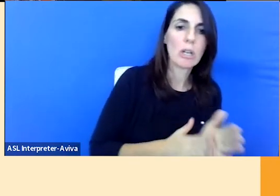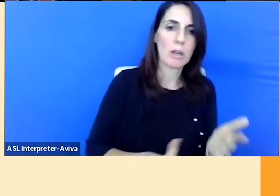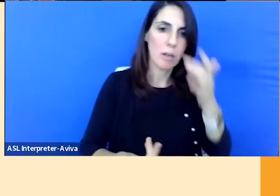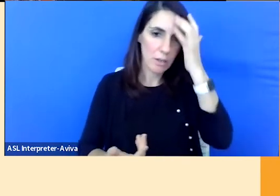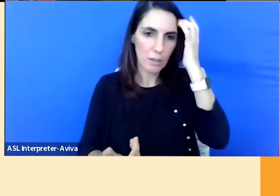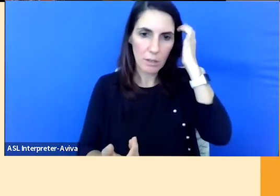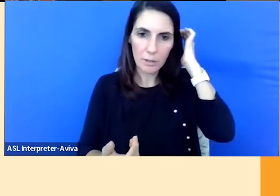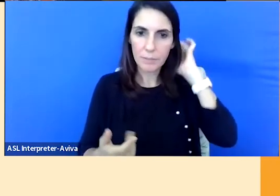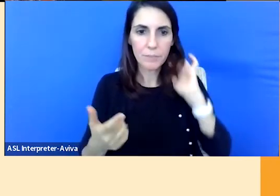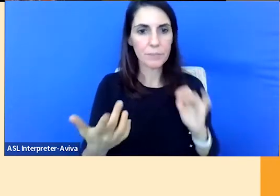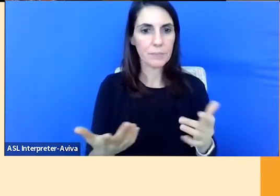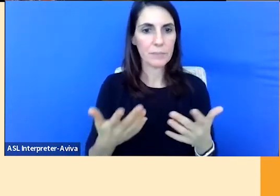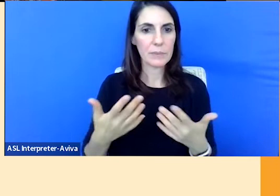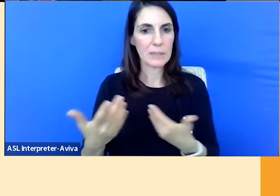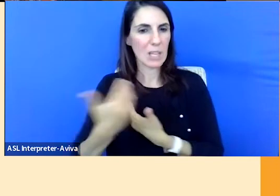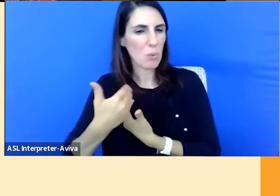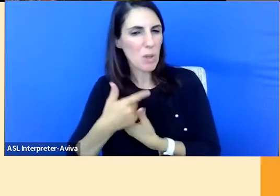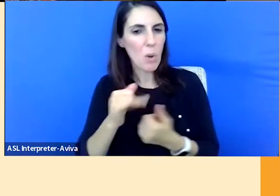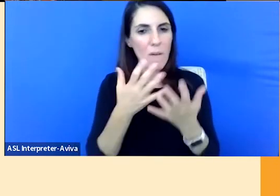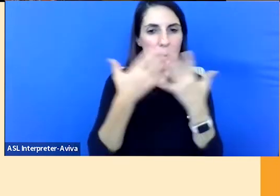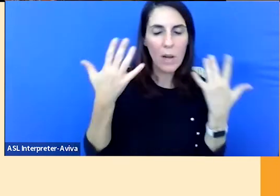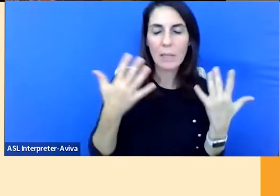breathing in and out,